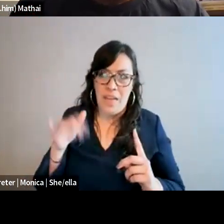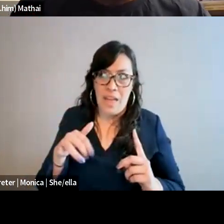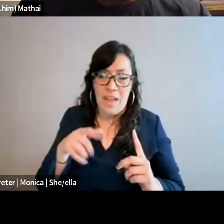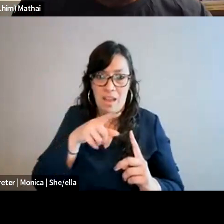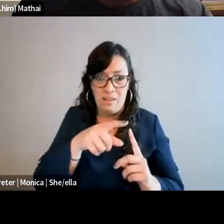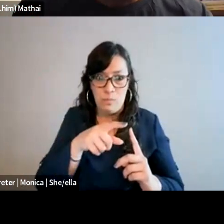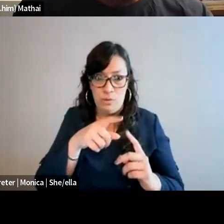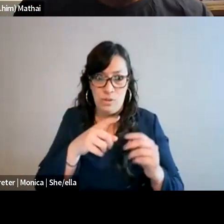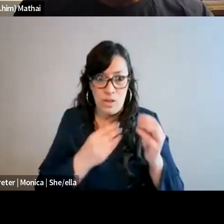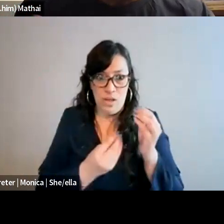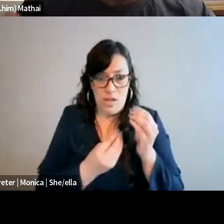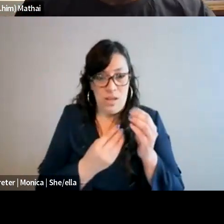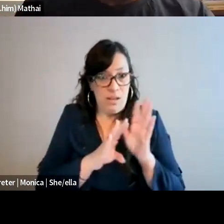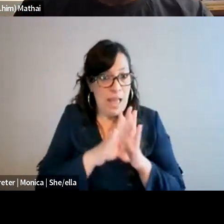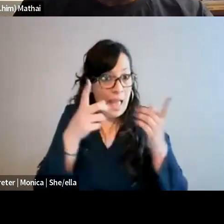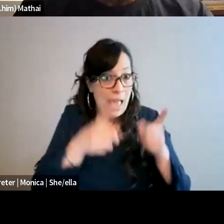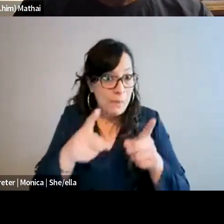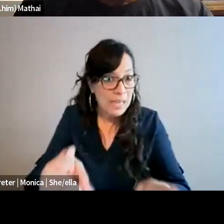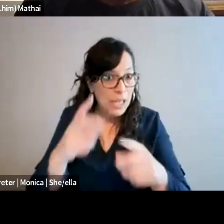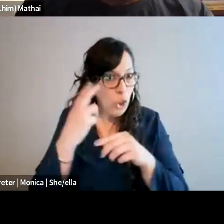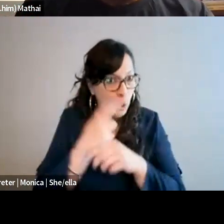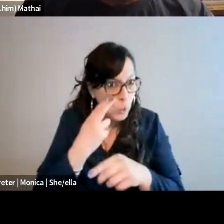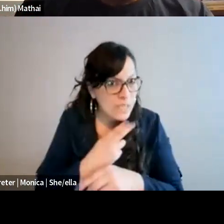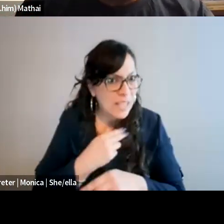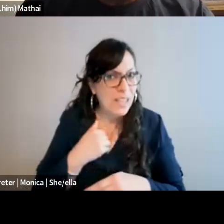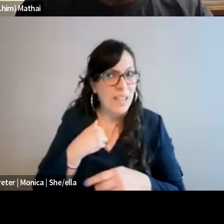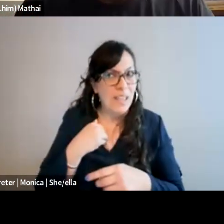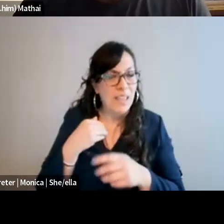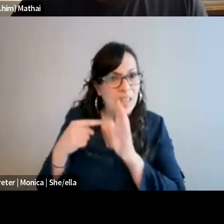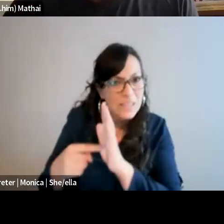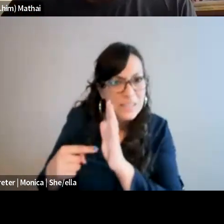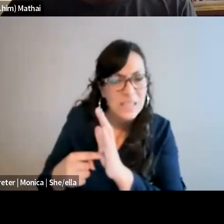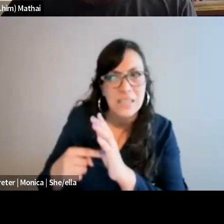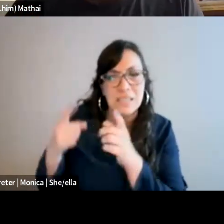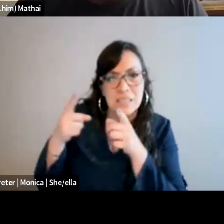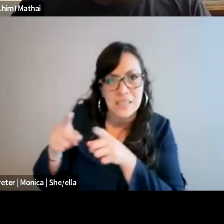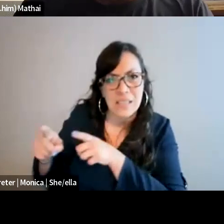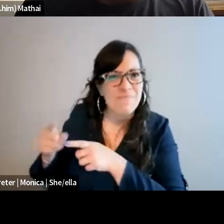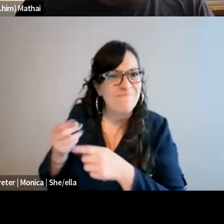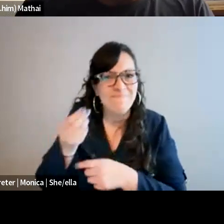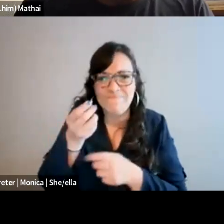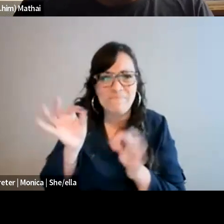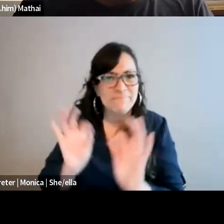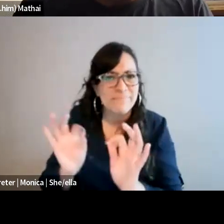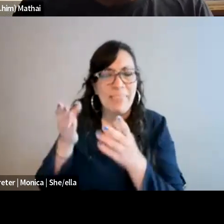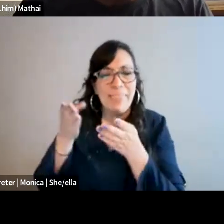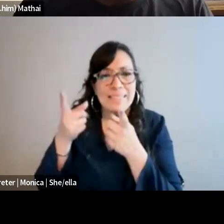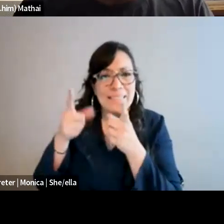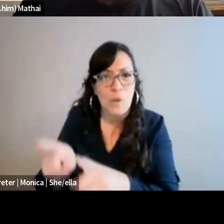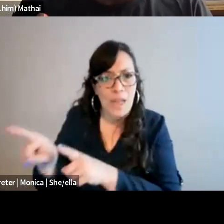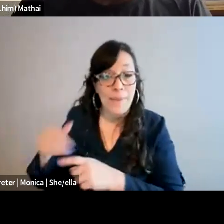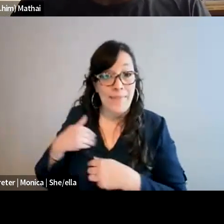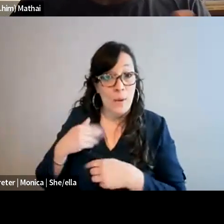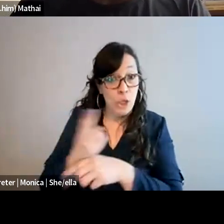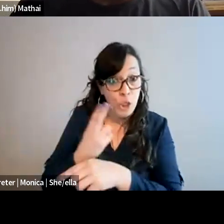as Rob was pointing out, around using incidents of violence, even as small in numbers that they were, they'd be